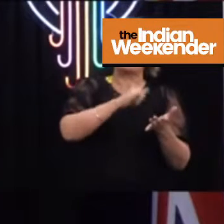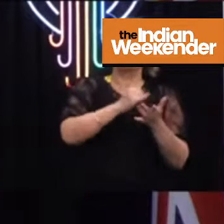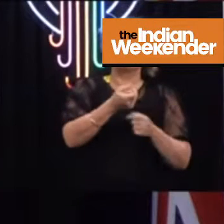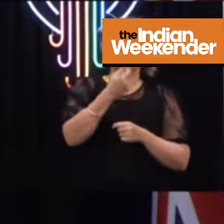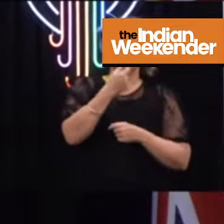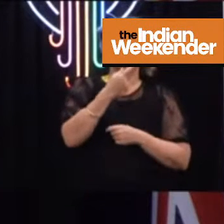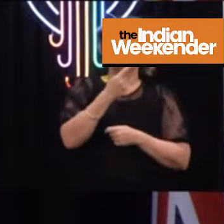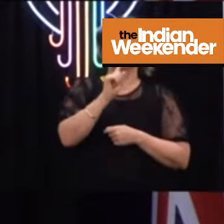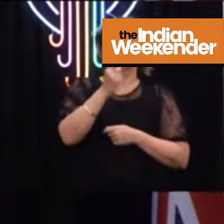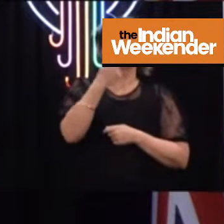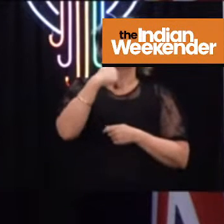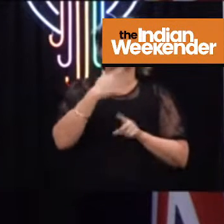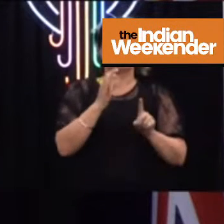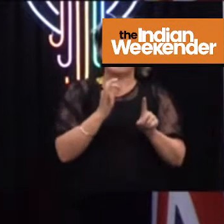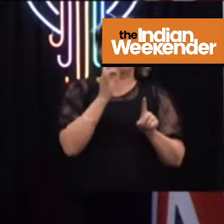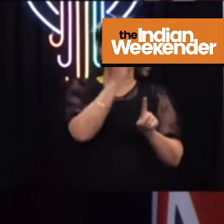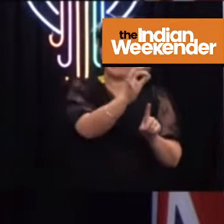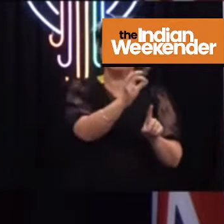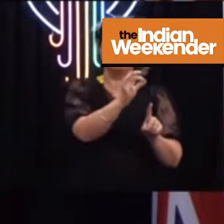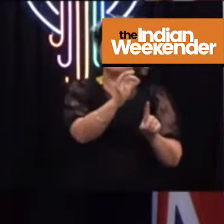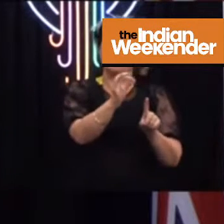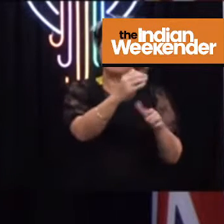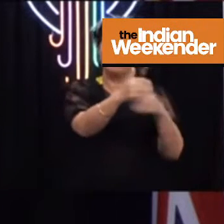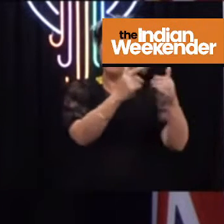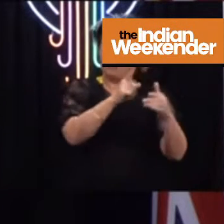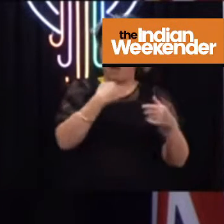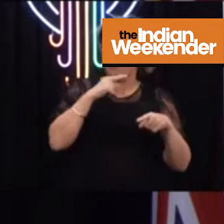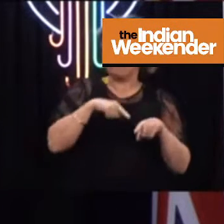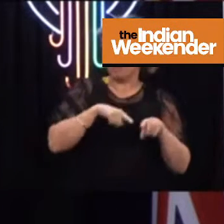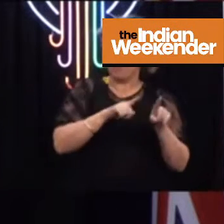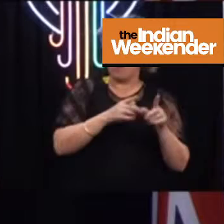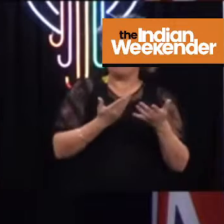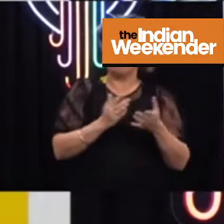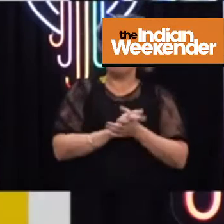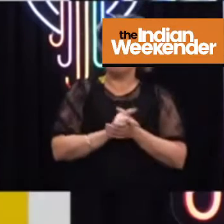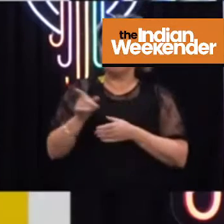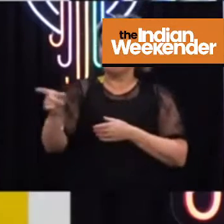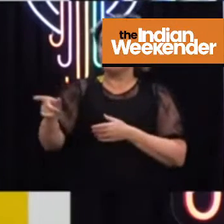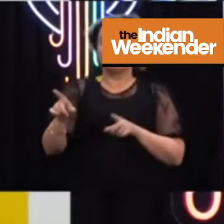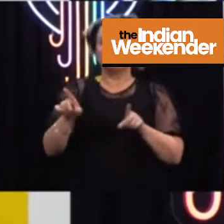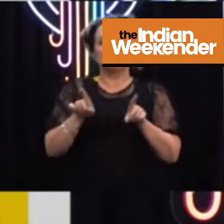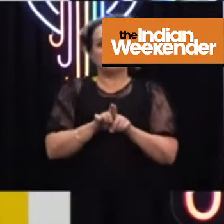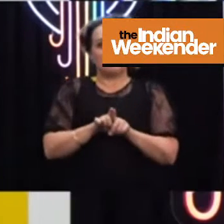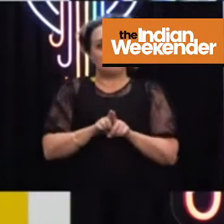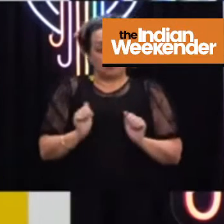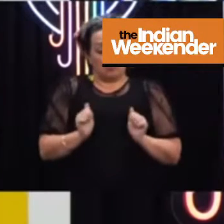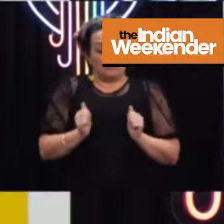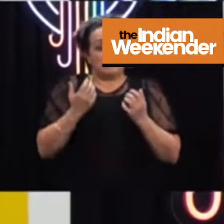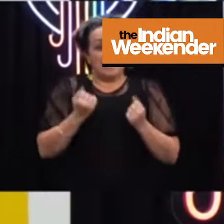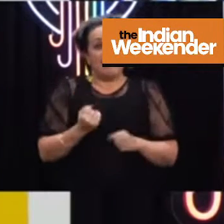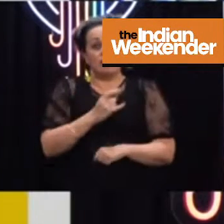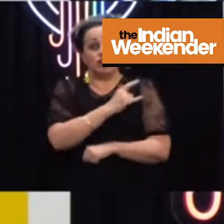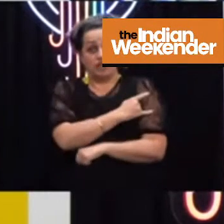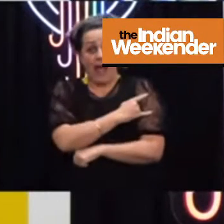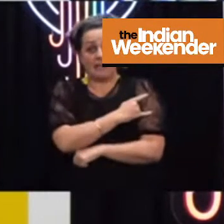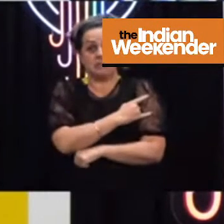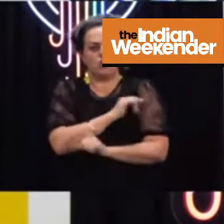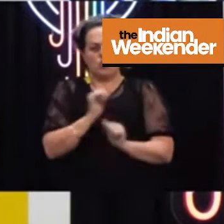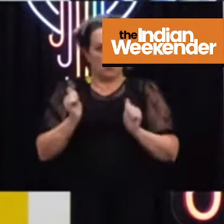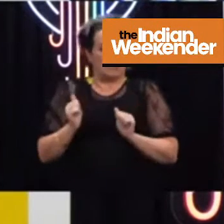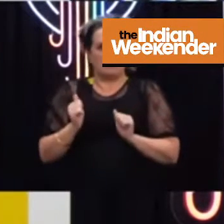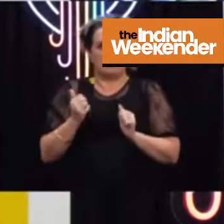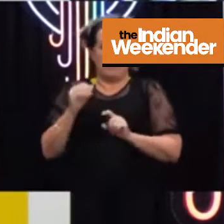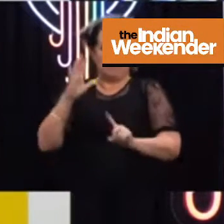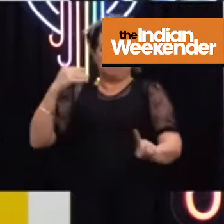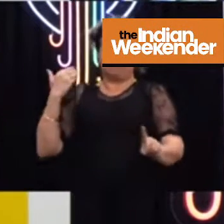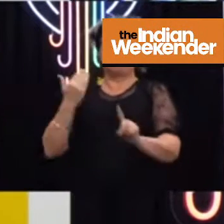an application comes in and all the evidence is provided. But I'm happy to follow that one up. Some of them are existing drugs that are then used for the